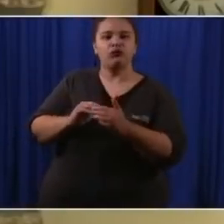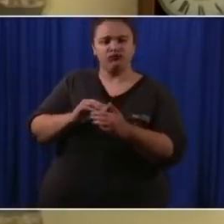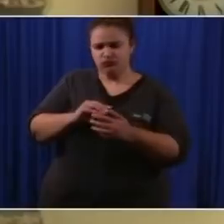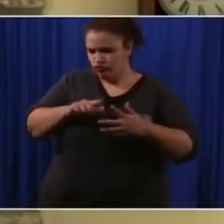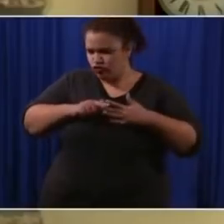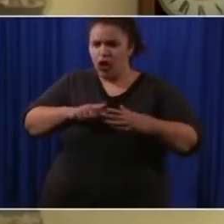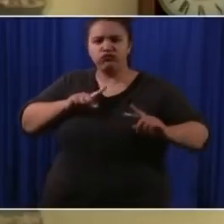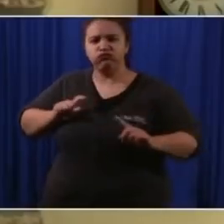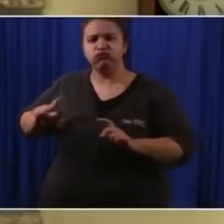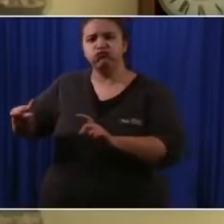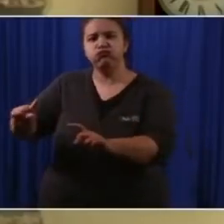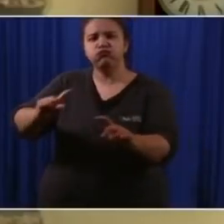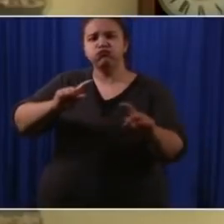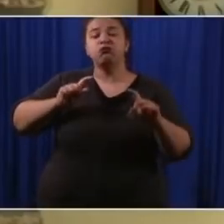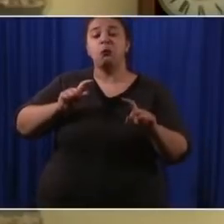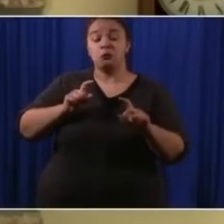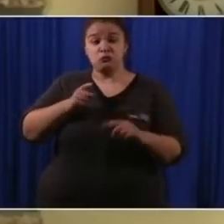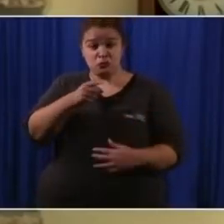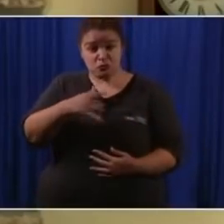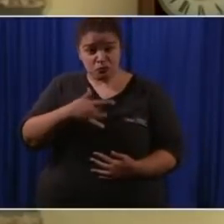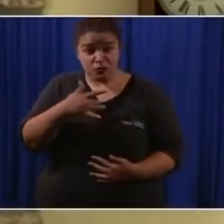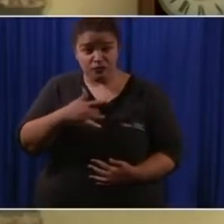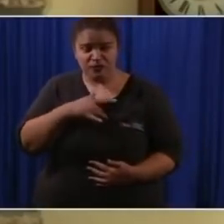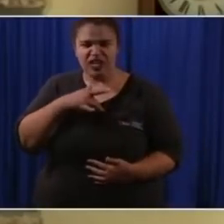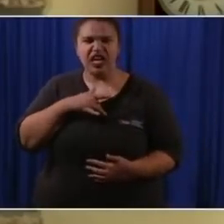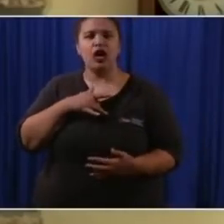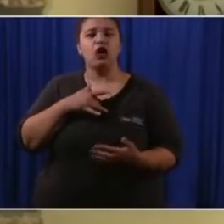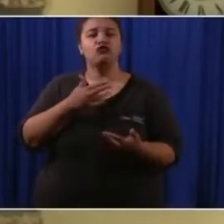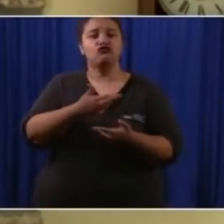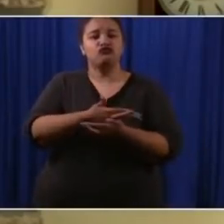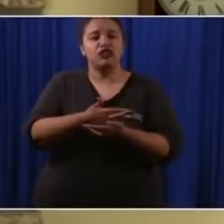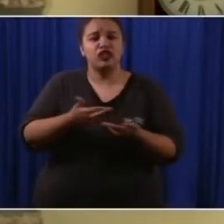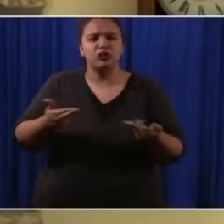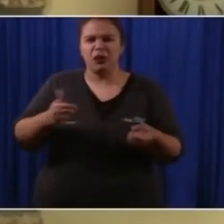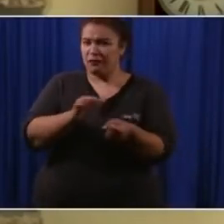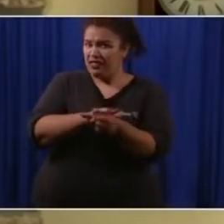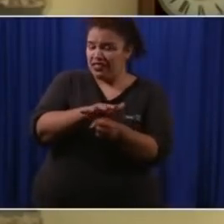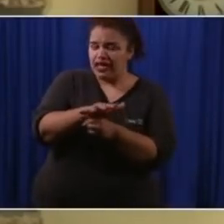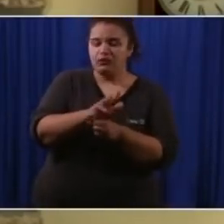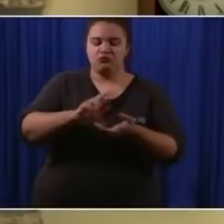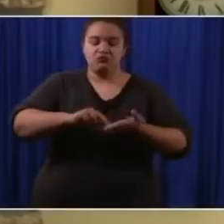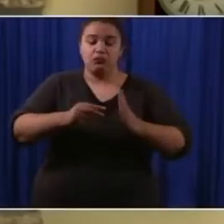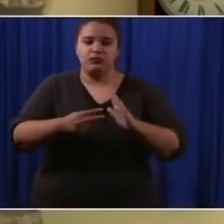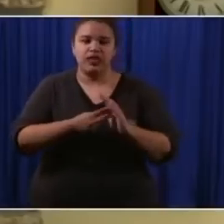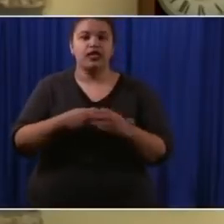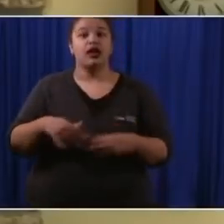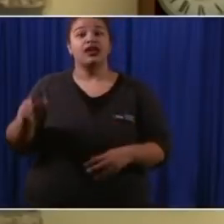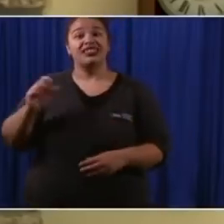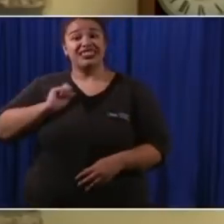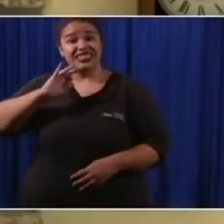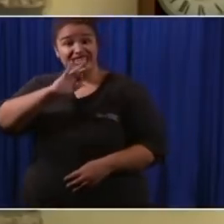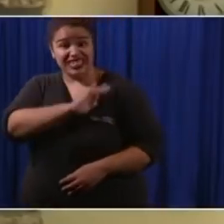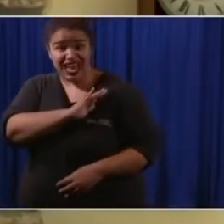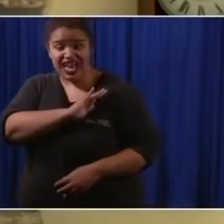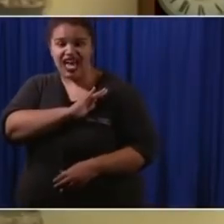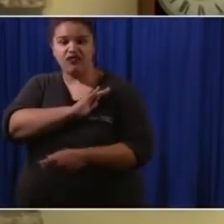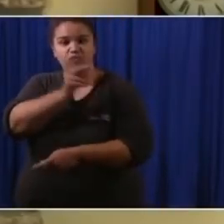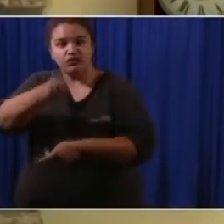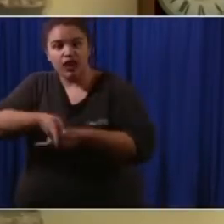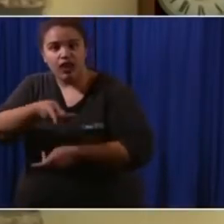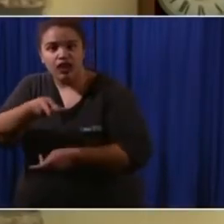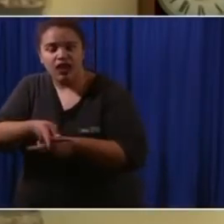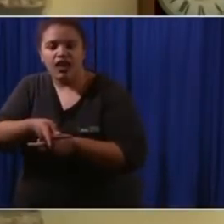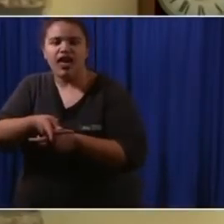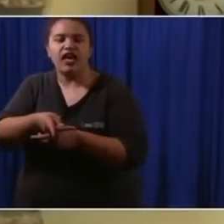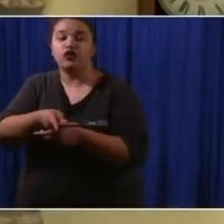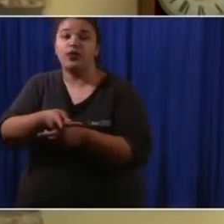when it comes to having all of the resources necessary, including the personnel, to carry it out so that there's not a slowing in the